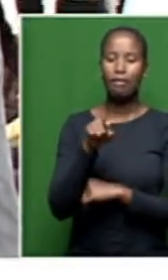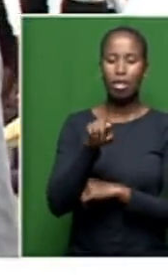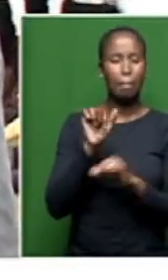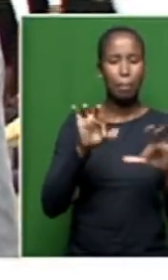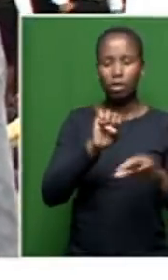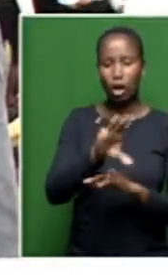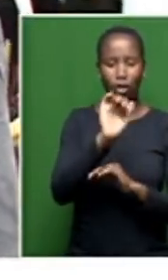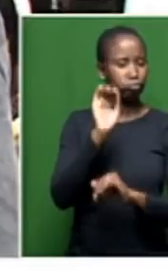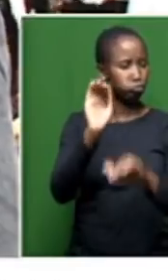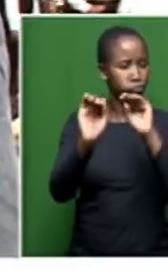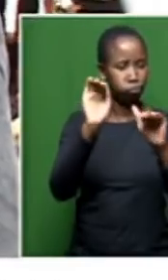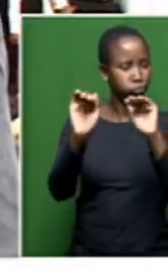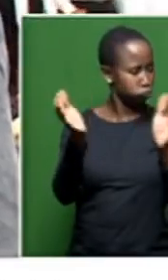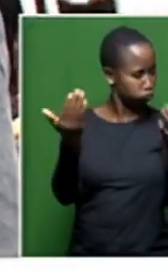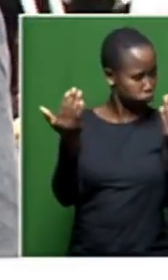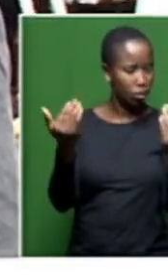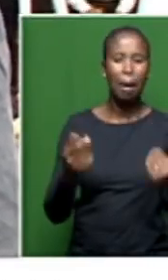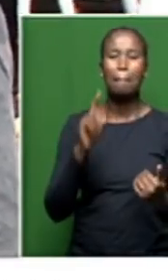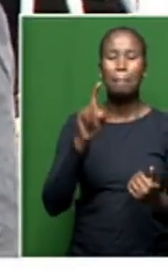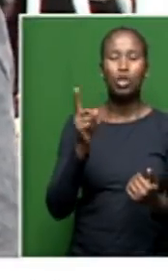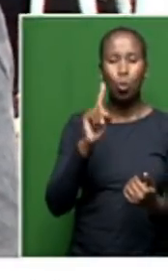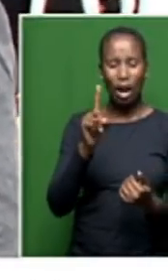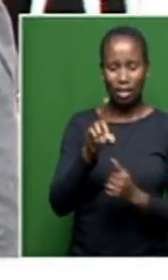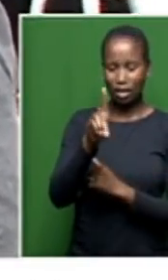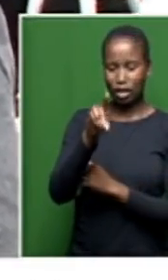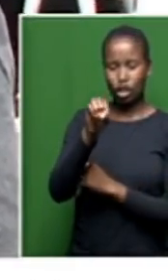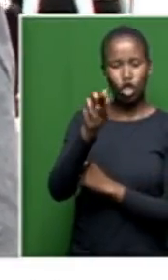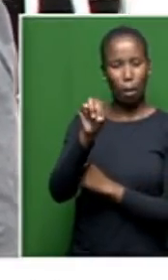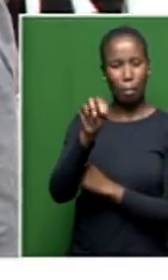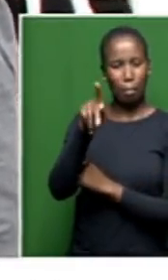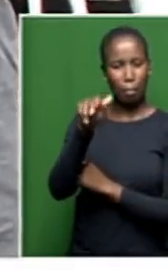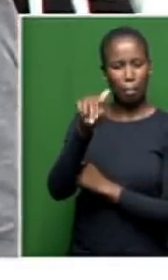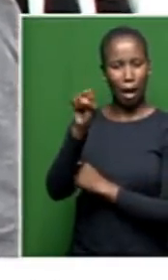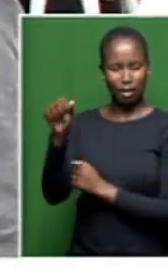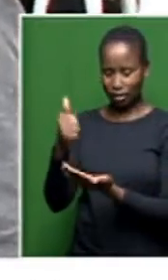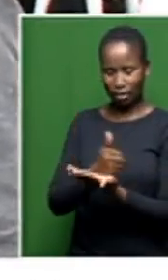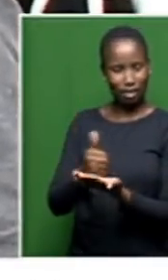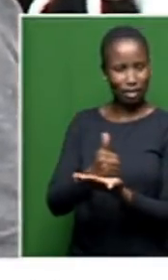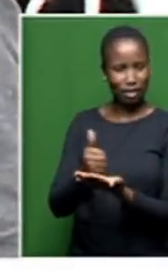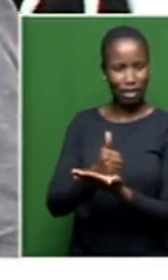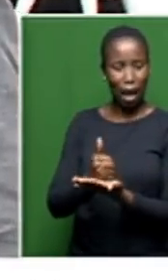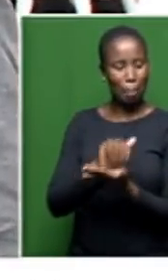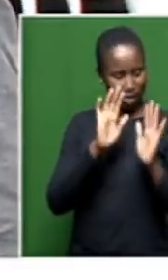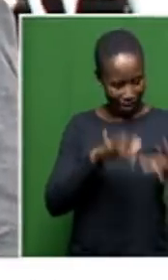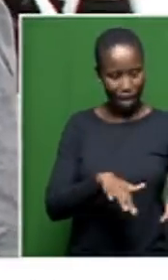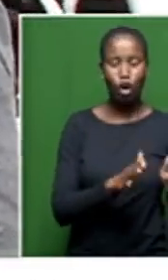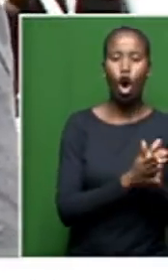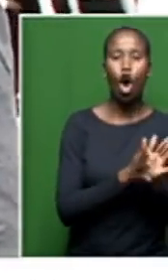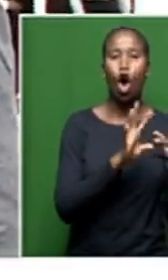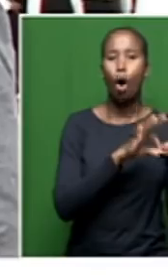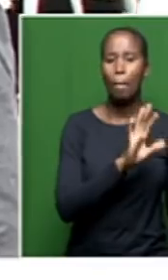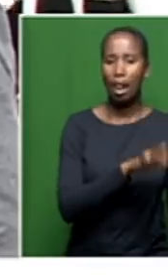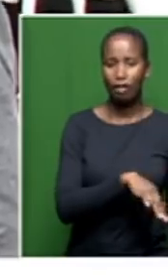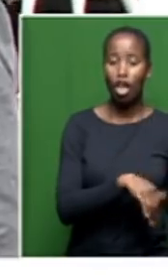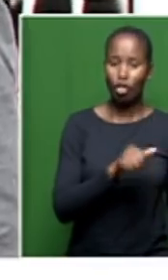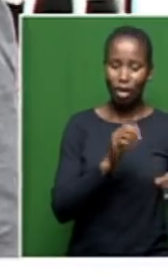to leave their dorm passes at home and report to the nearest police station so that they can be arrested and clock the